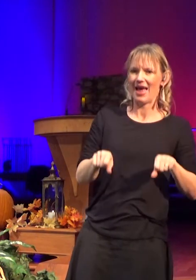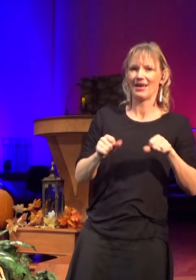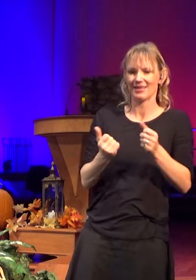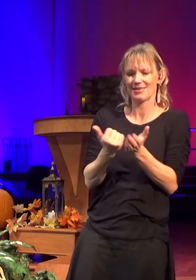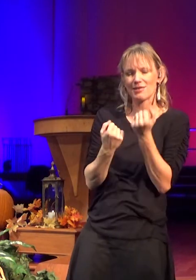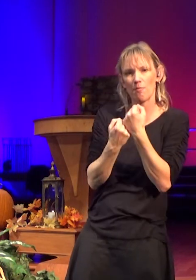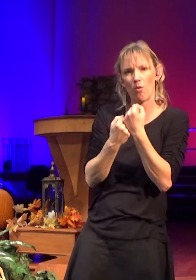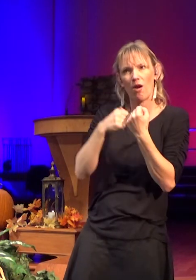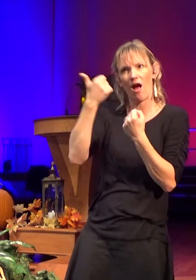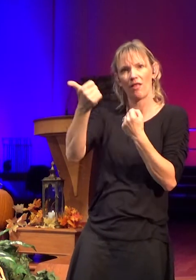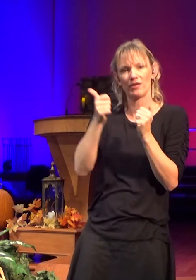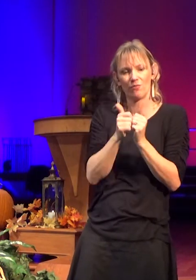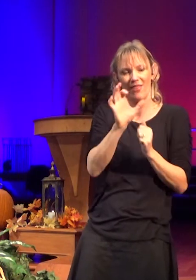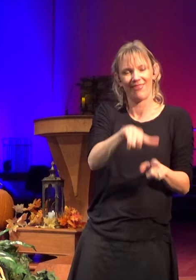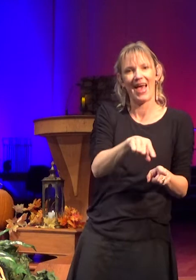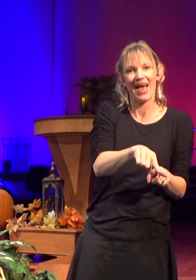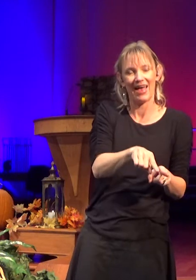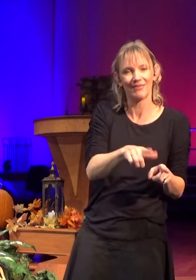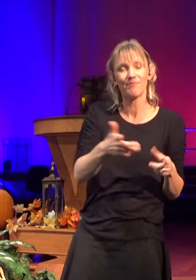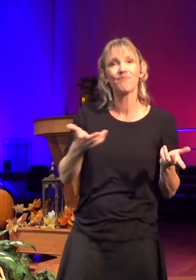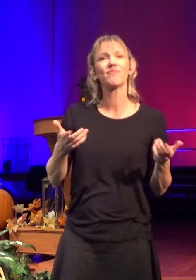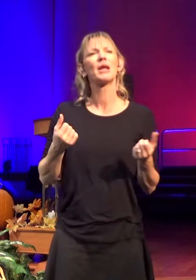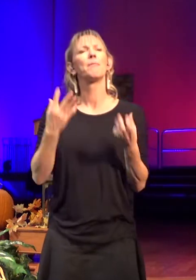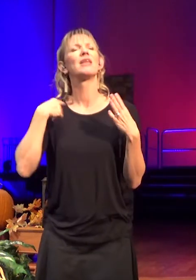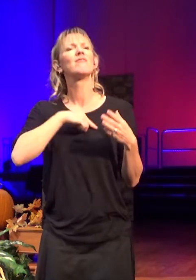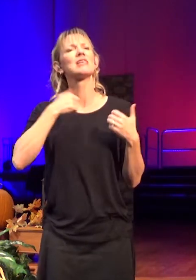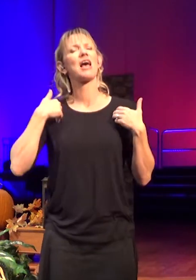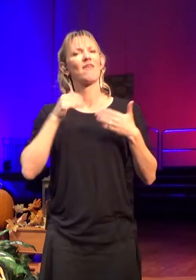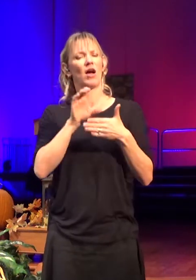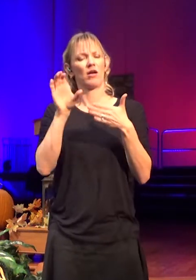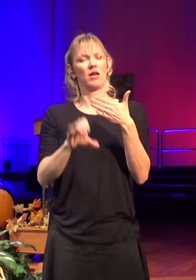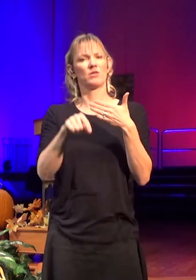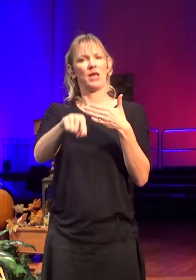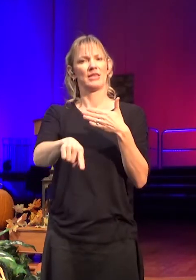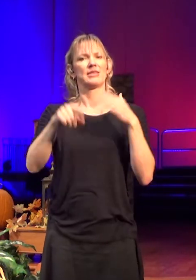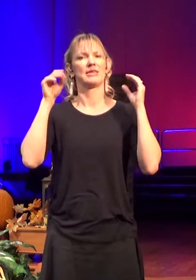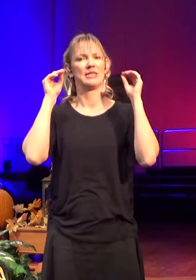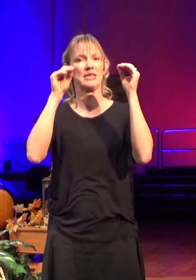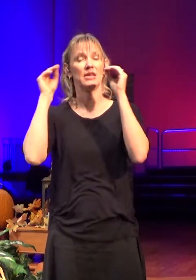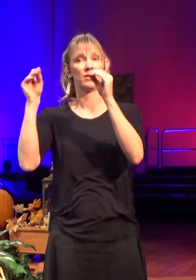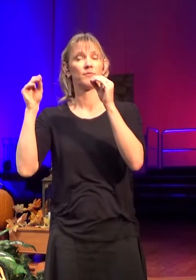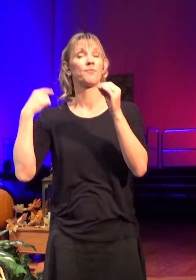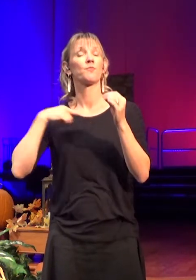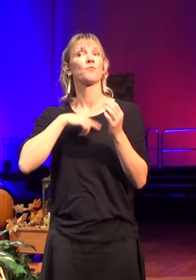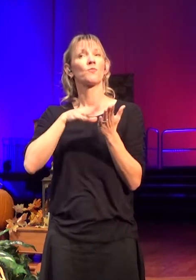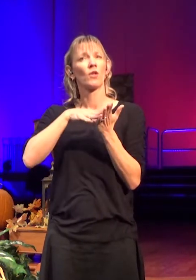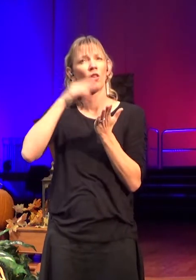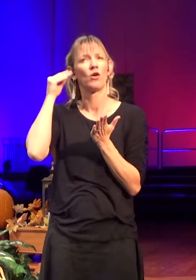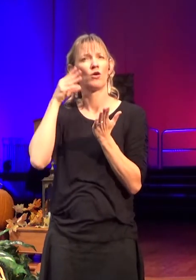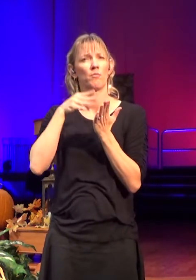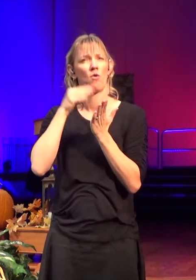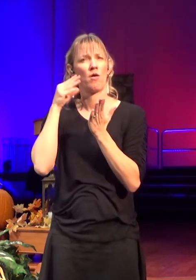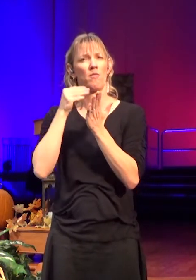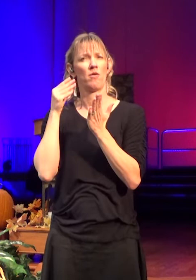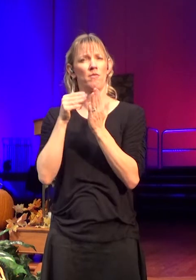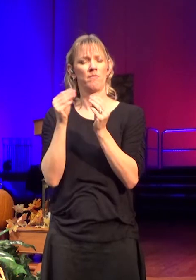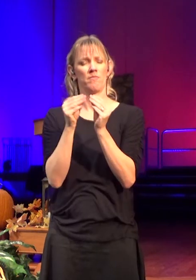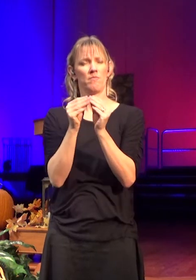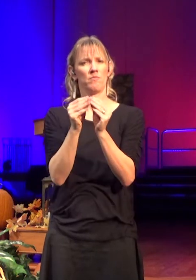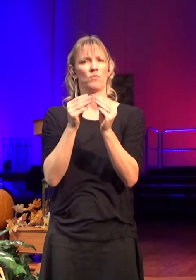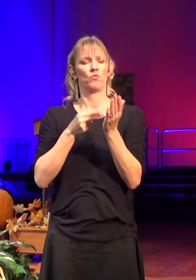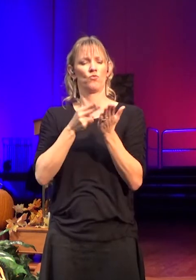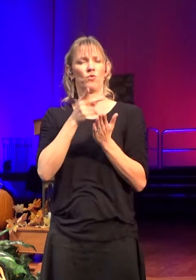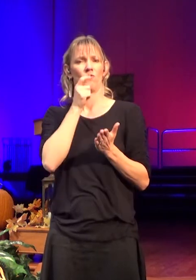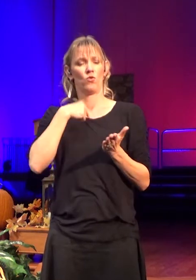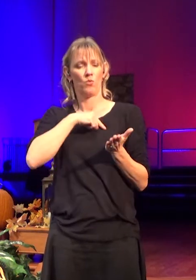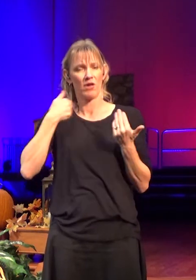upon others and support them on their way. There's a consequence for many of us in this teaching, in that as we learn more and more